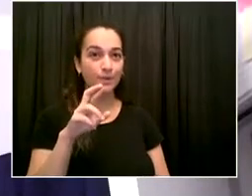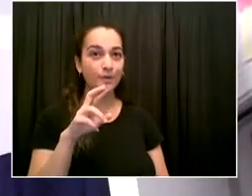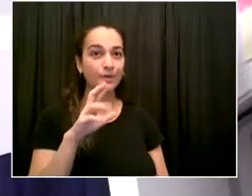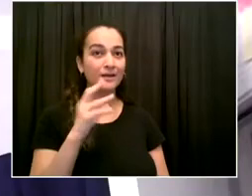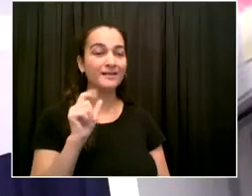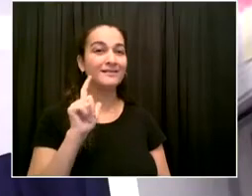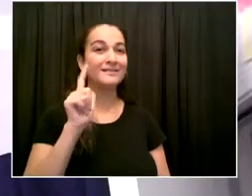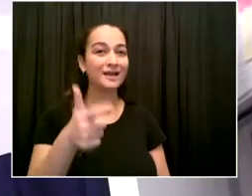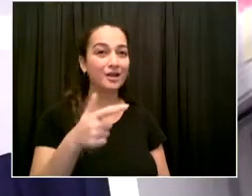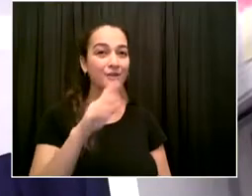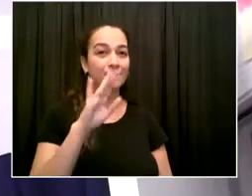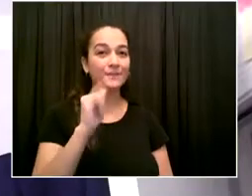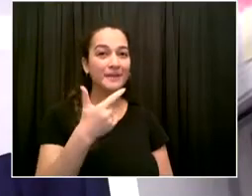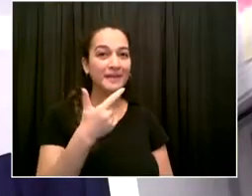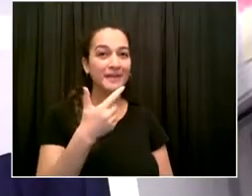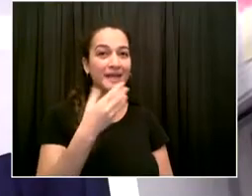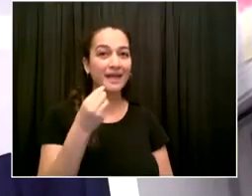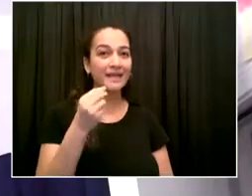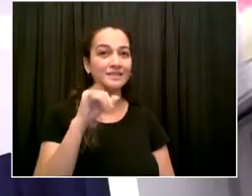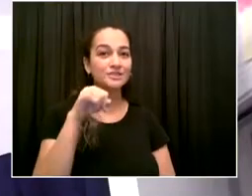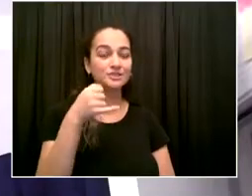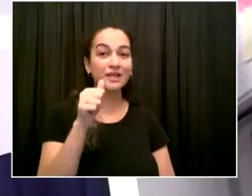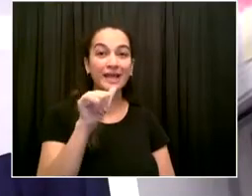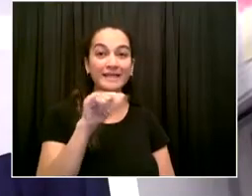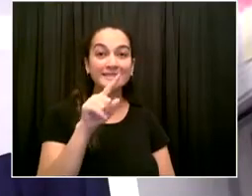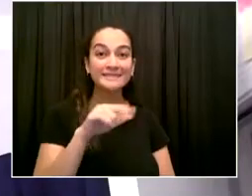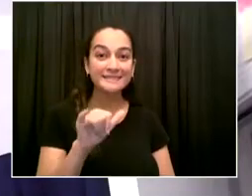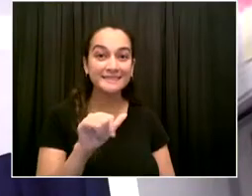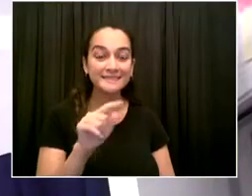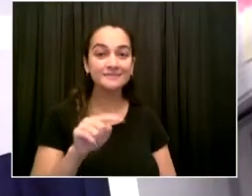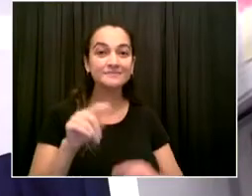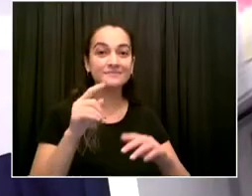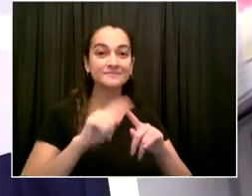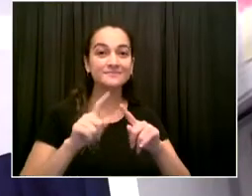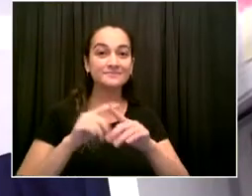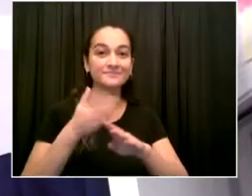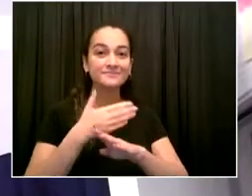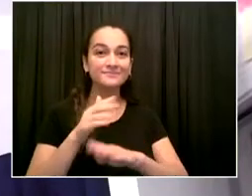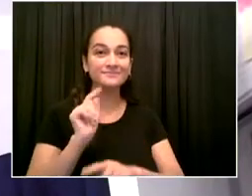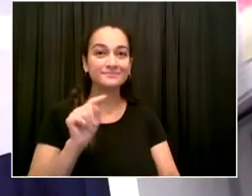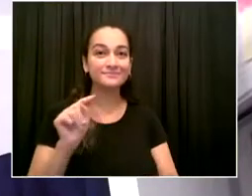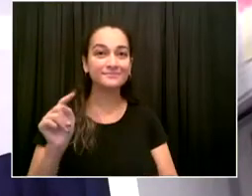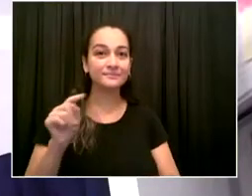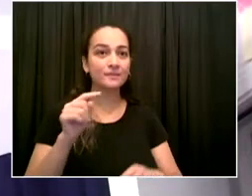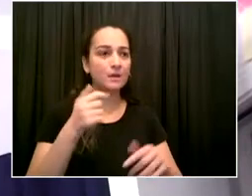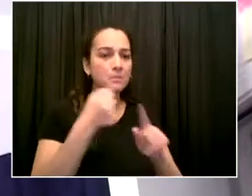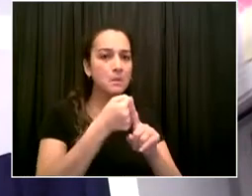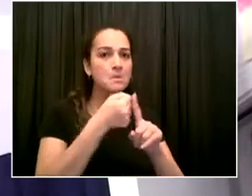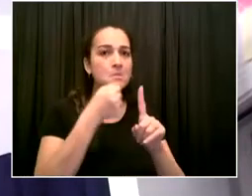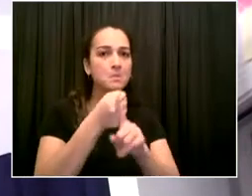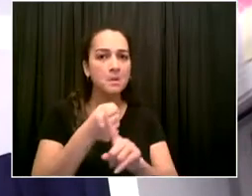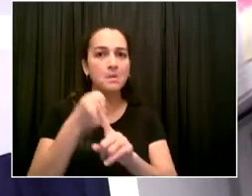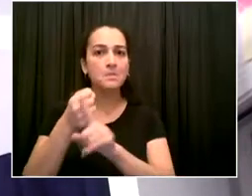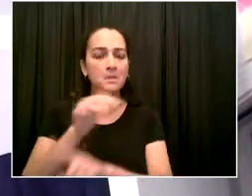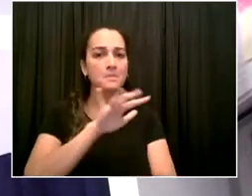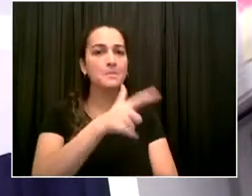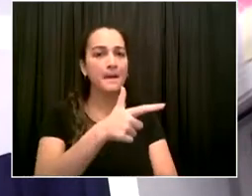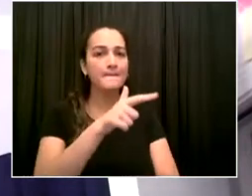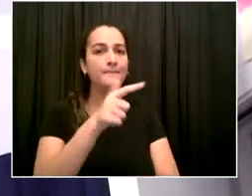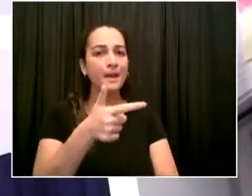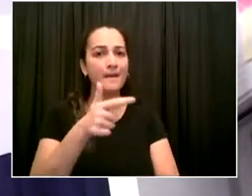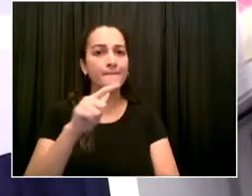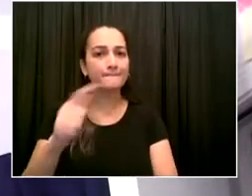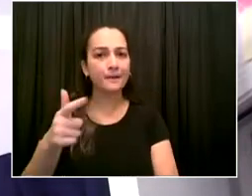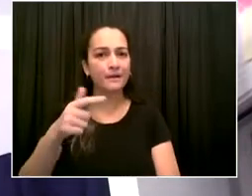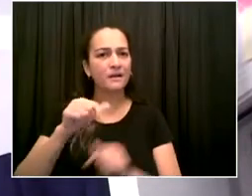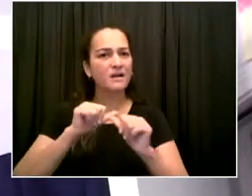have always been here presenting great lyricism, great style and fashion. And, you know, those are contributions that